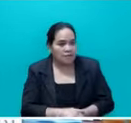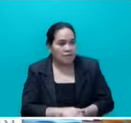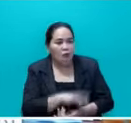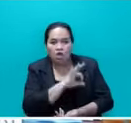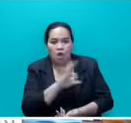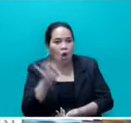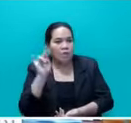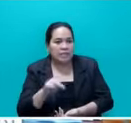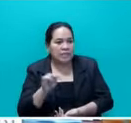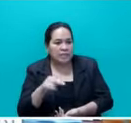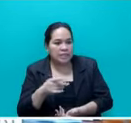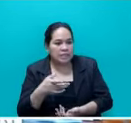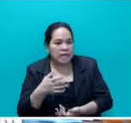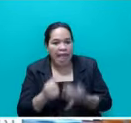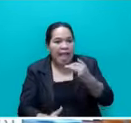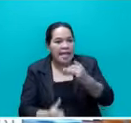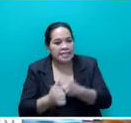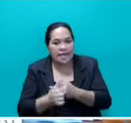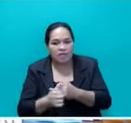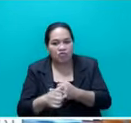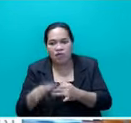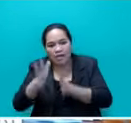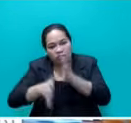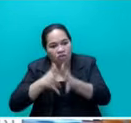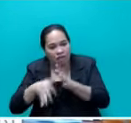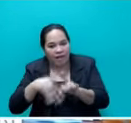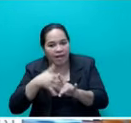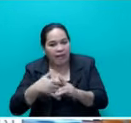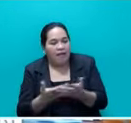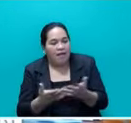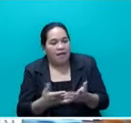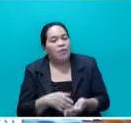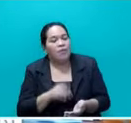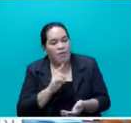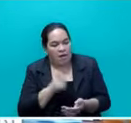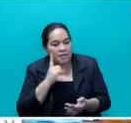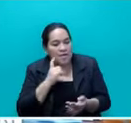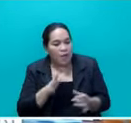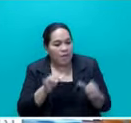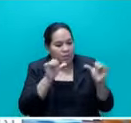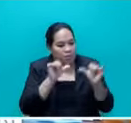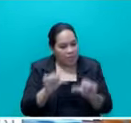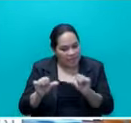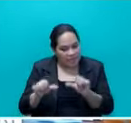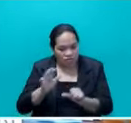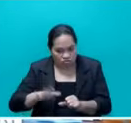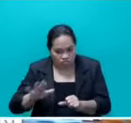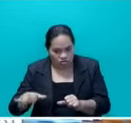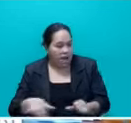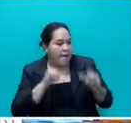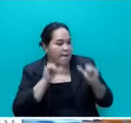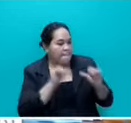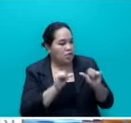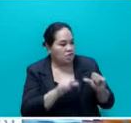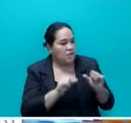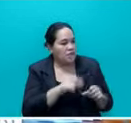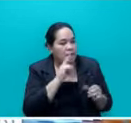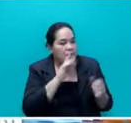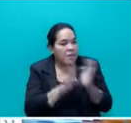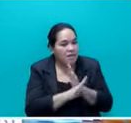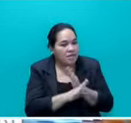to give them access to the entire register. That's how we balance, we protect our children, but we also protect the privacy